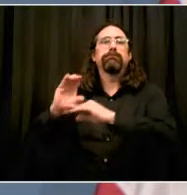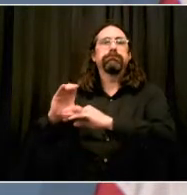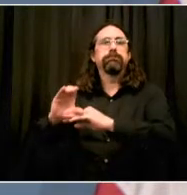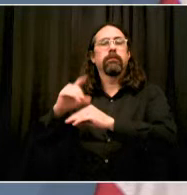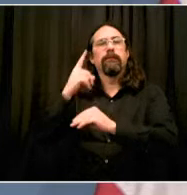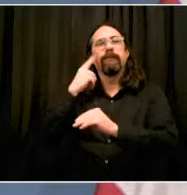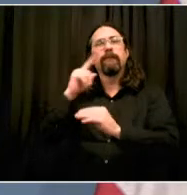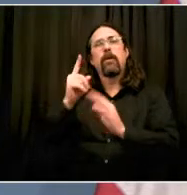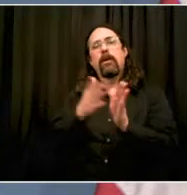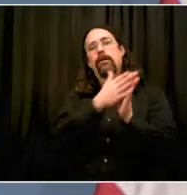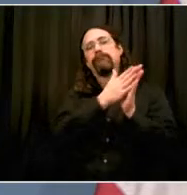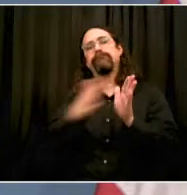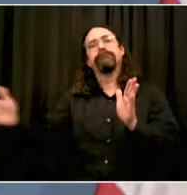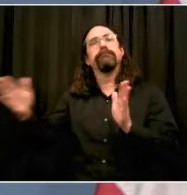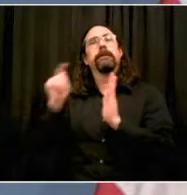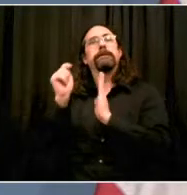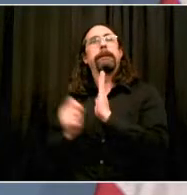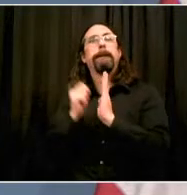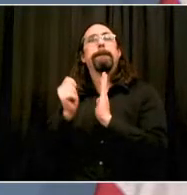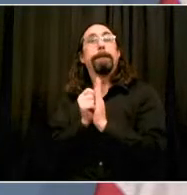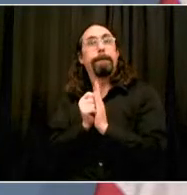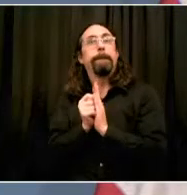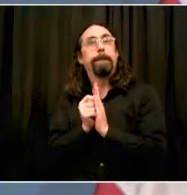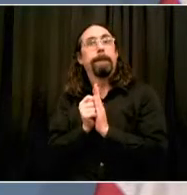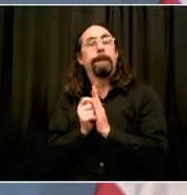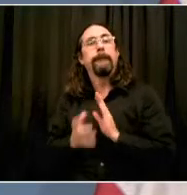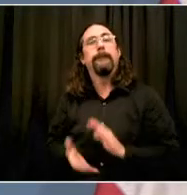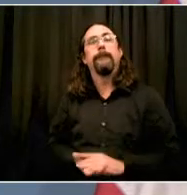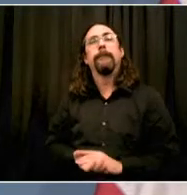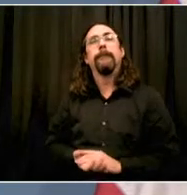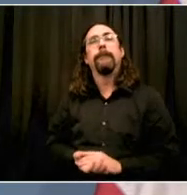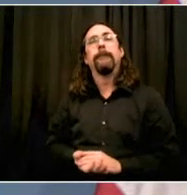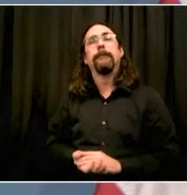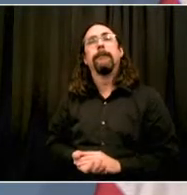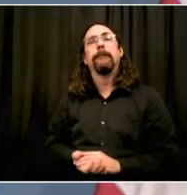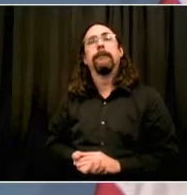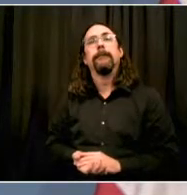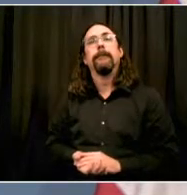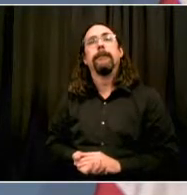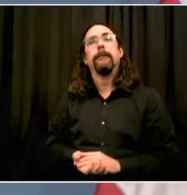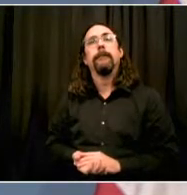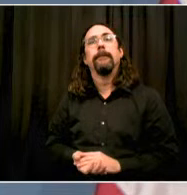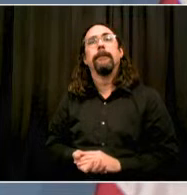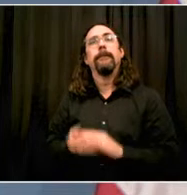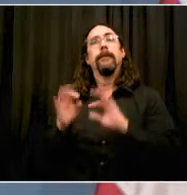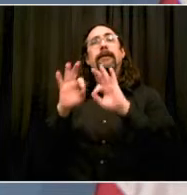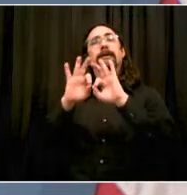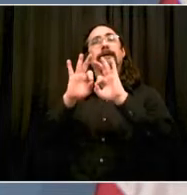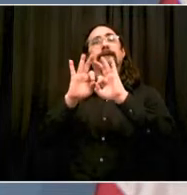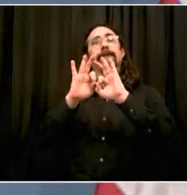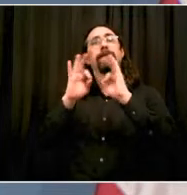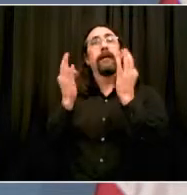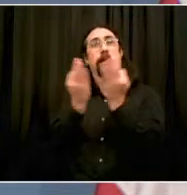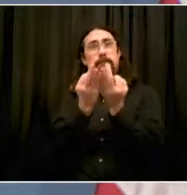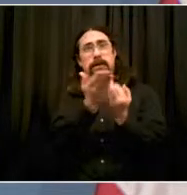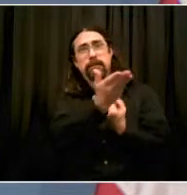their schools. They can also go onto our Department of Education